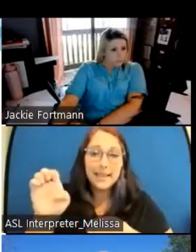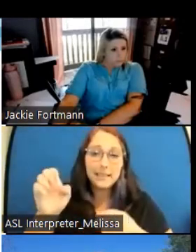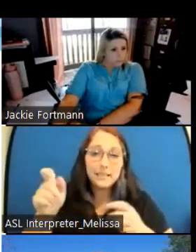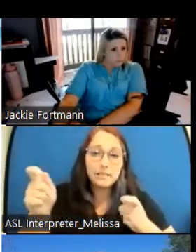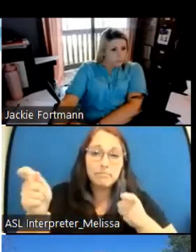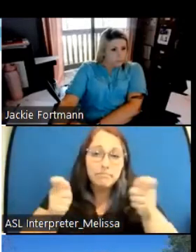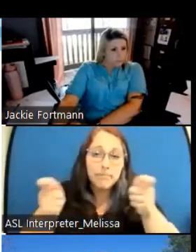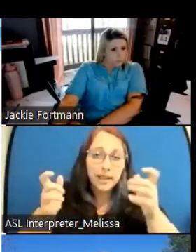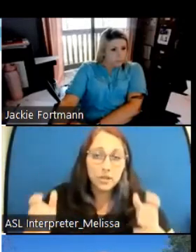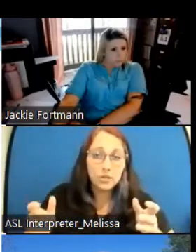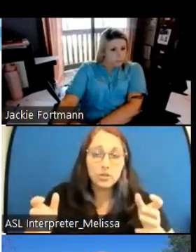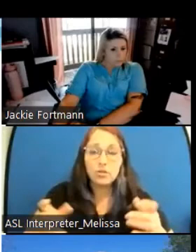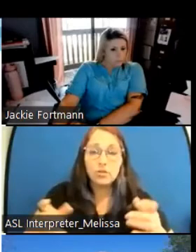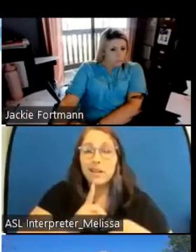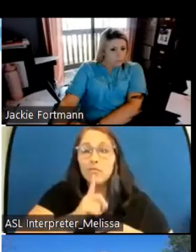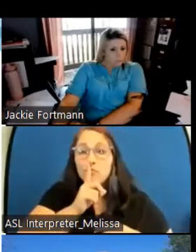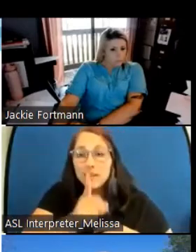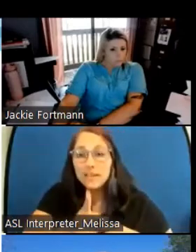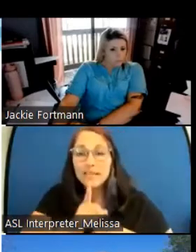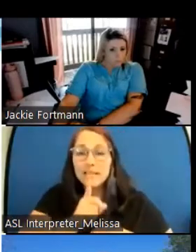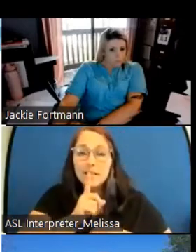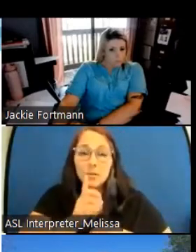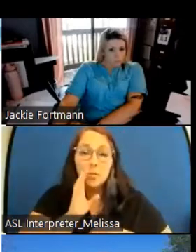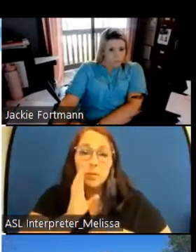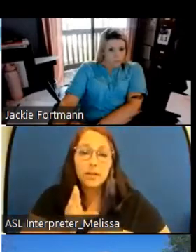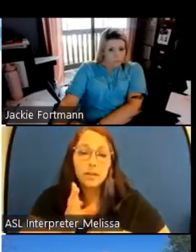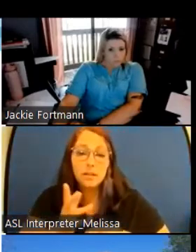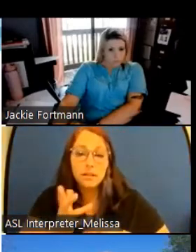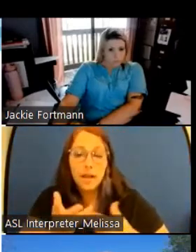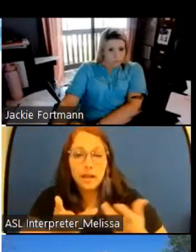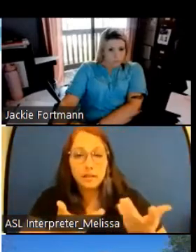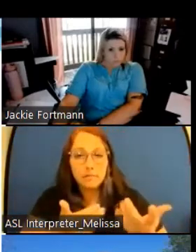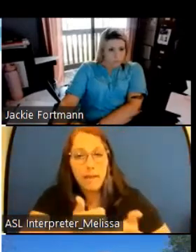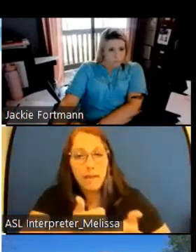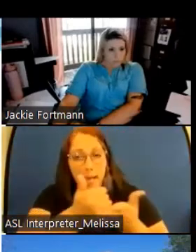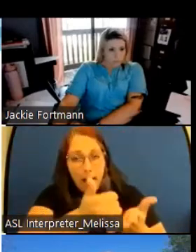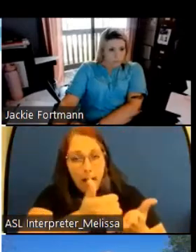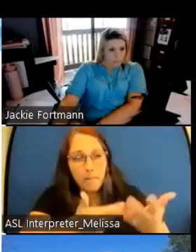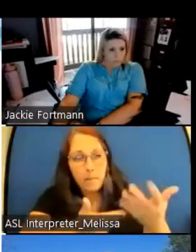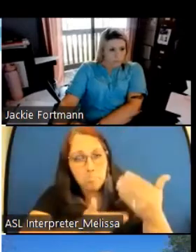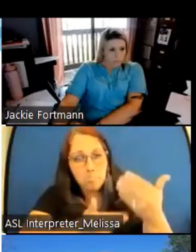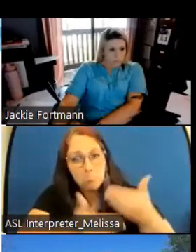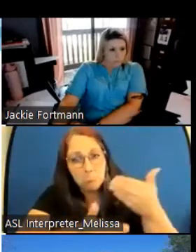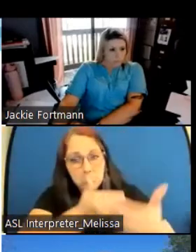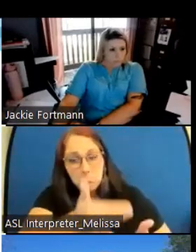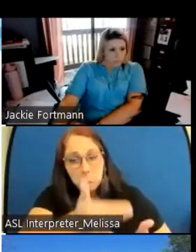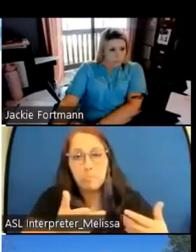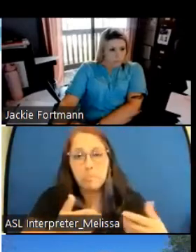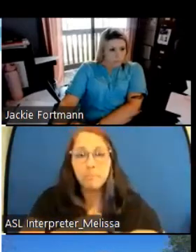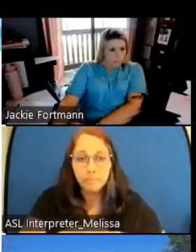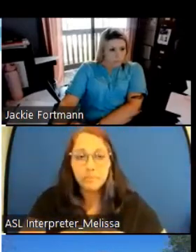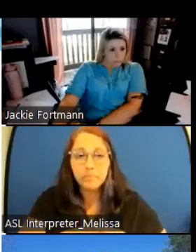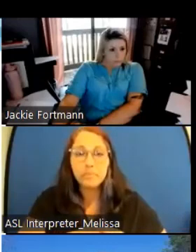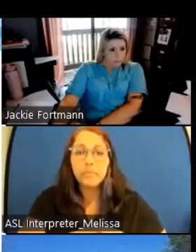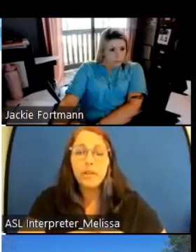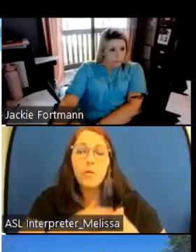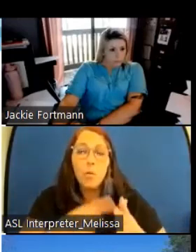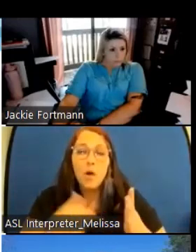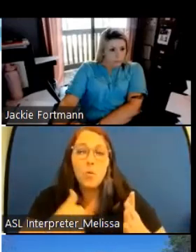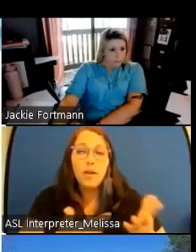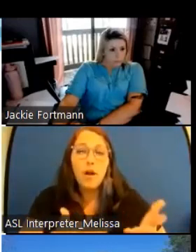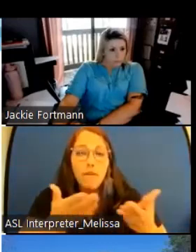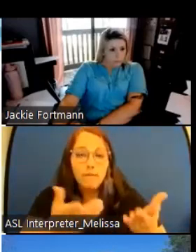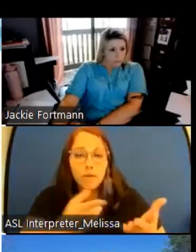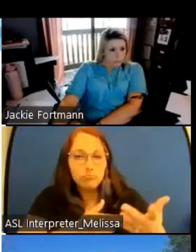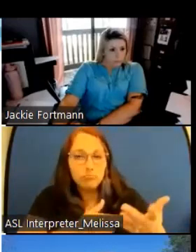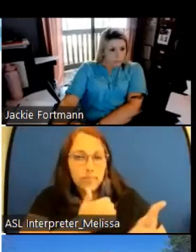really handhold the folks and get them set up in the permanent supportive housing that we're operating. So it really is to give you